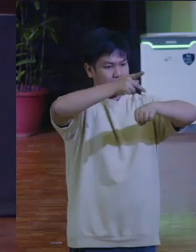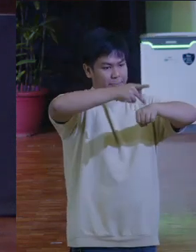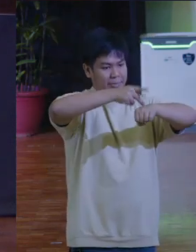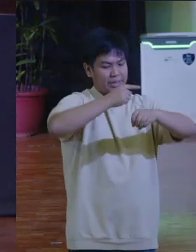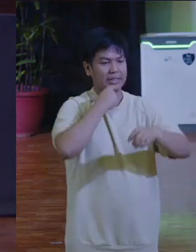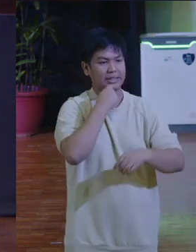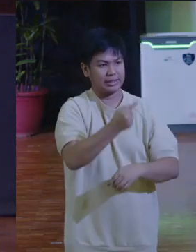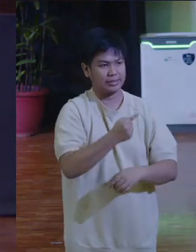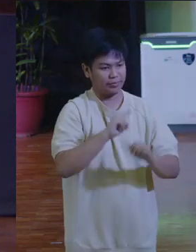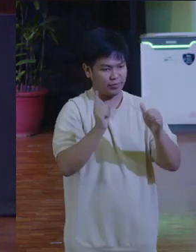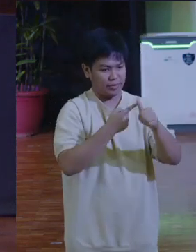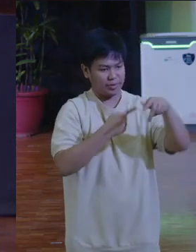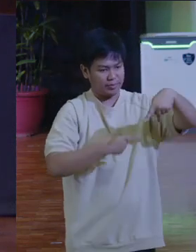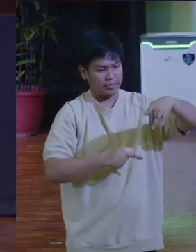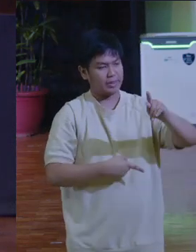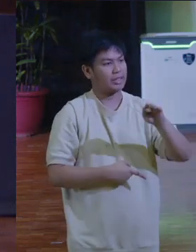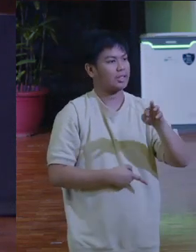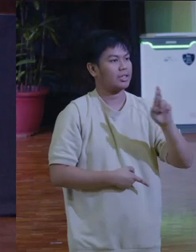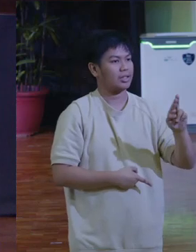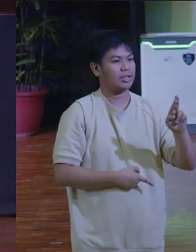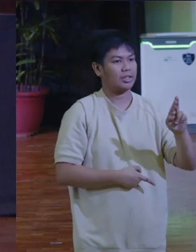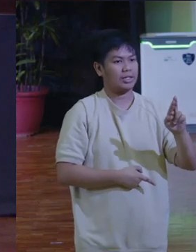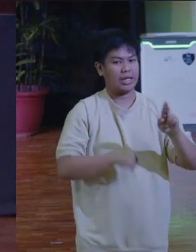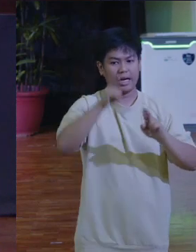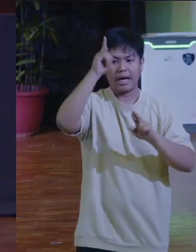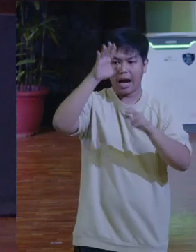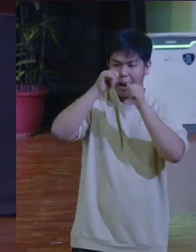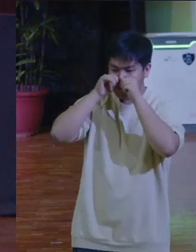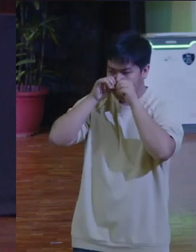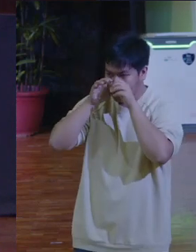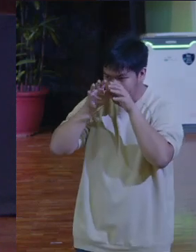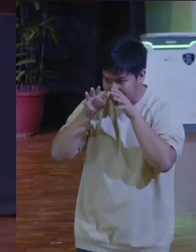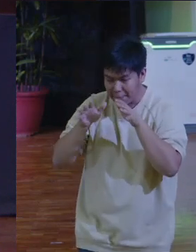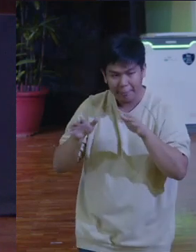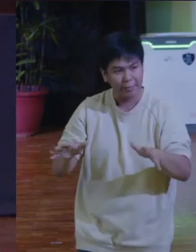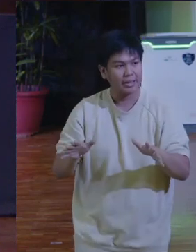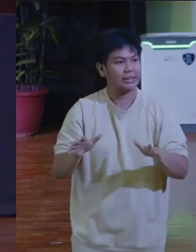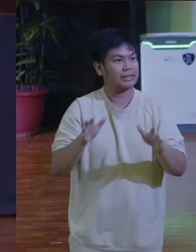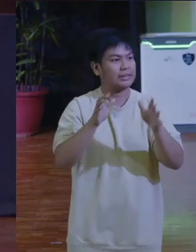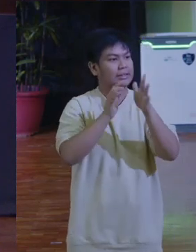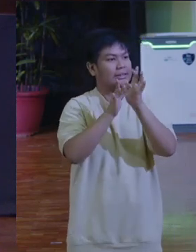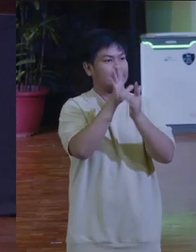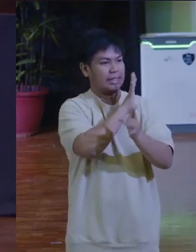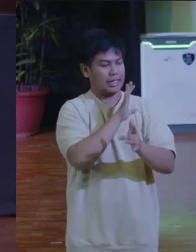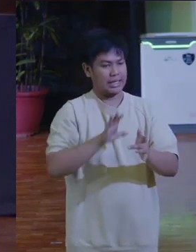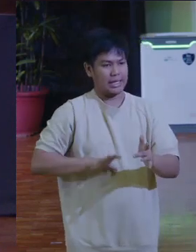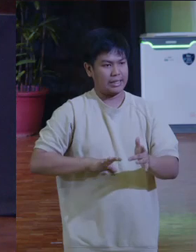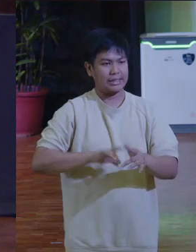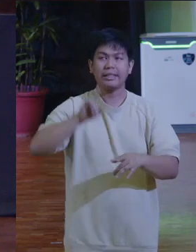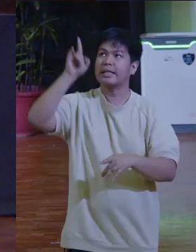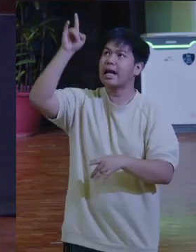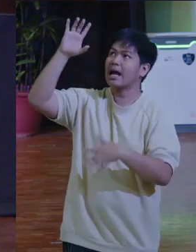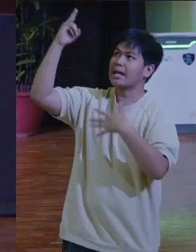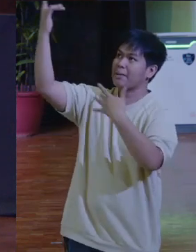Peter 1:3-5, blessed be the God and Father of our Lord Jesus Christ. According to His great mercy, He has